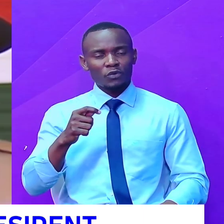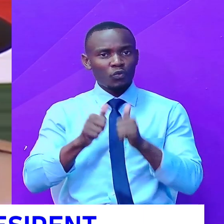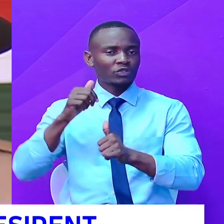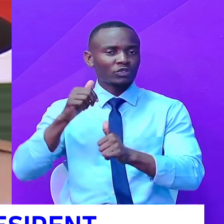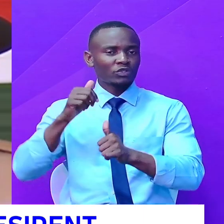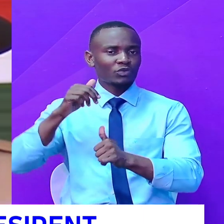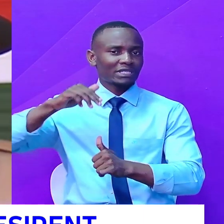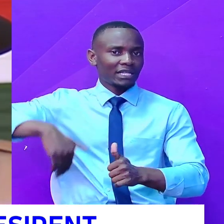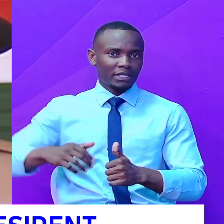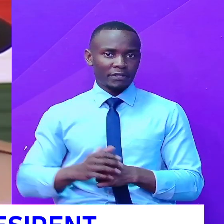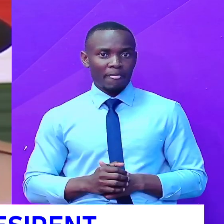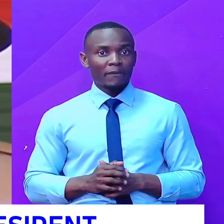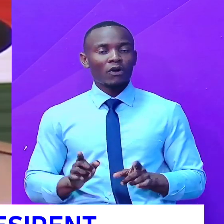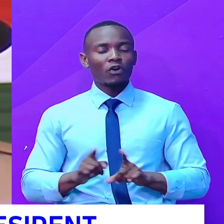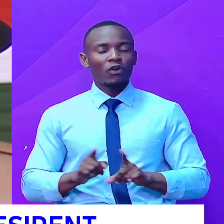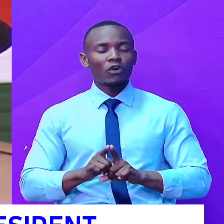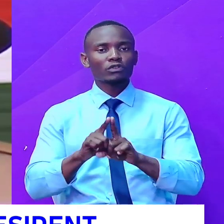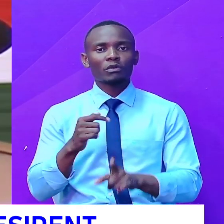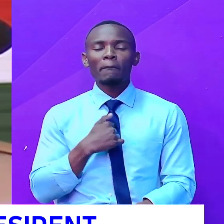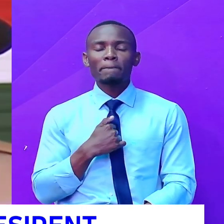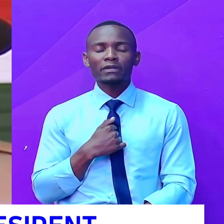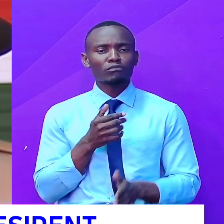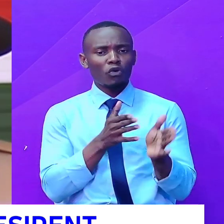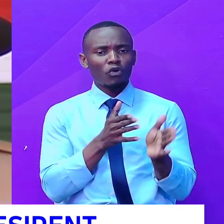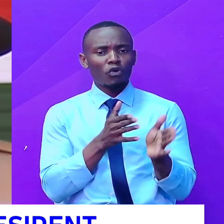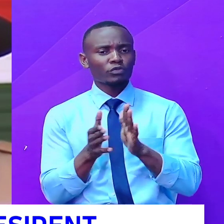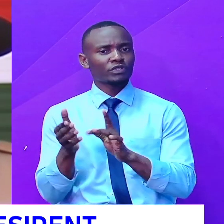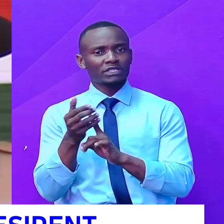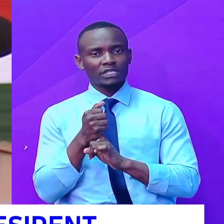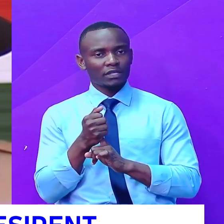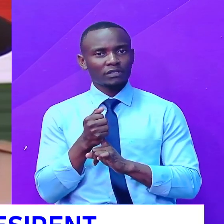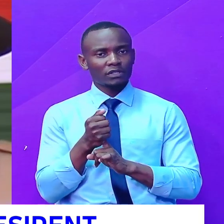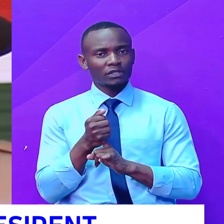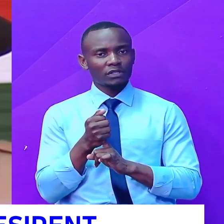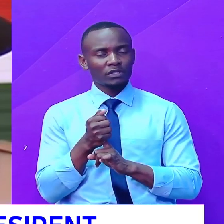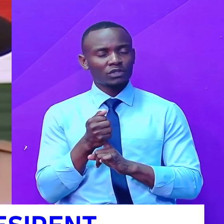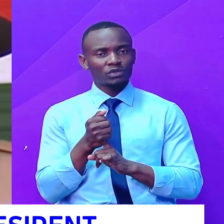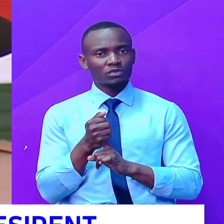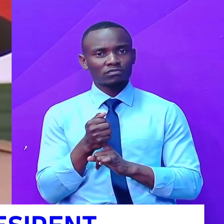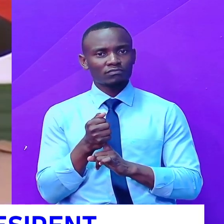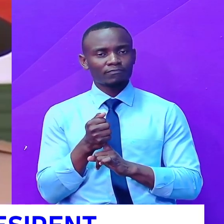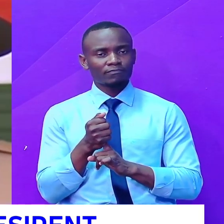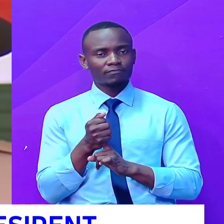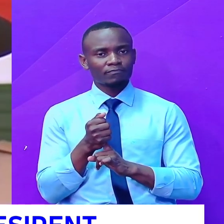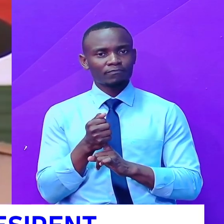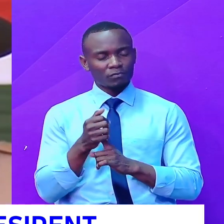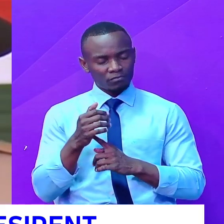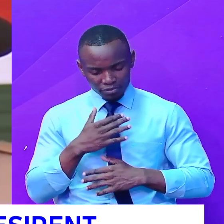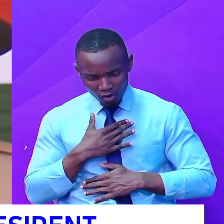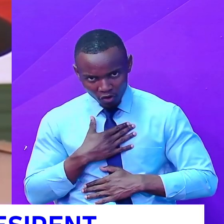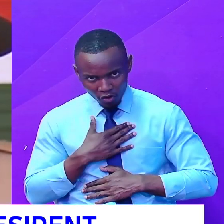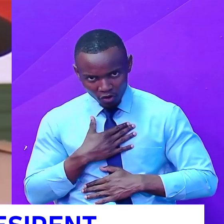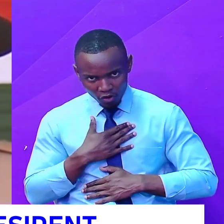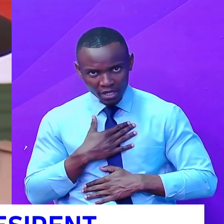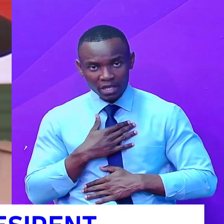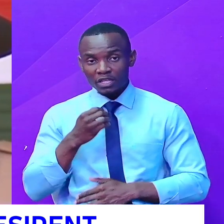I would like to seize this opportunity to pay tribute to these worthy sons and daughters of Kenya and